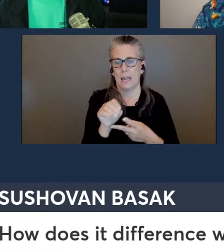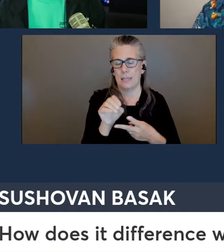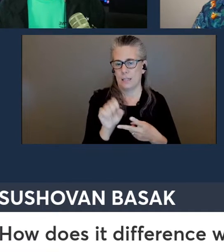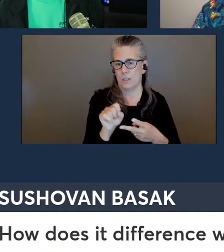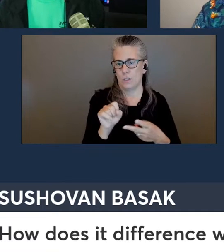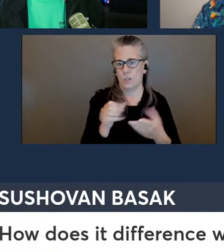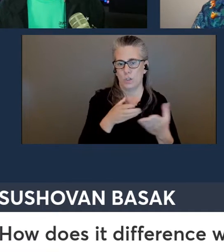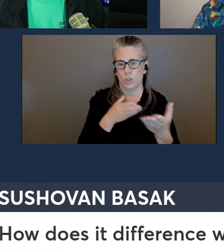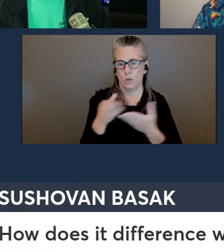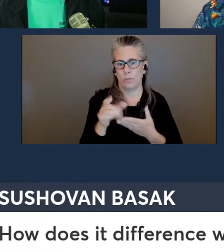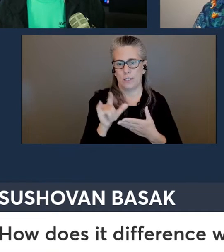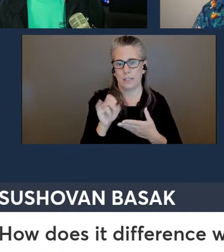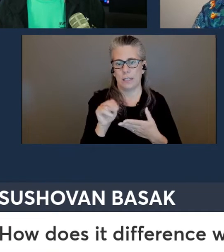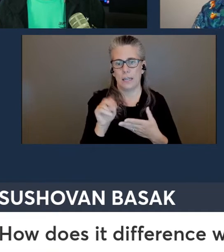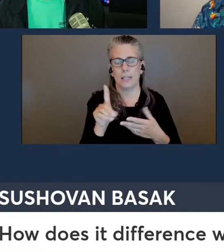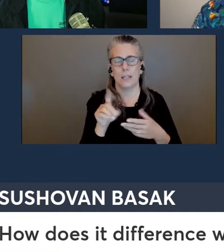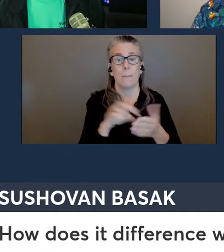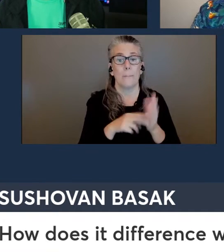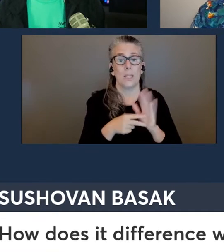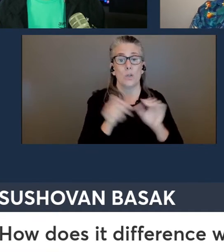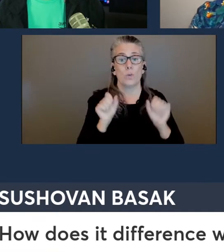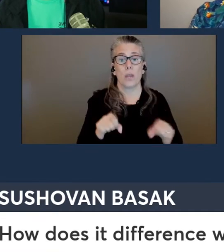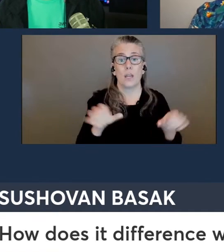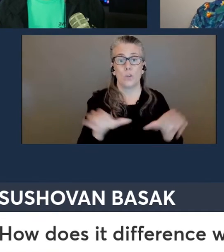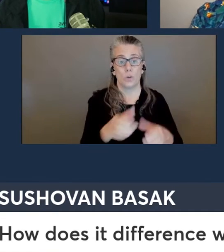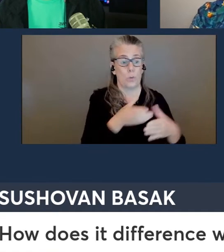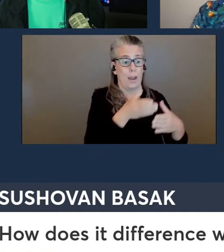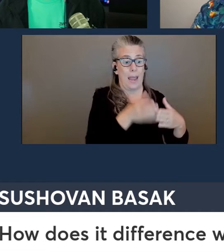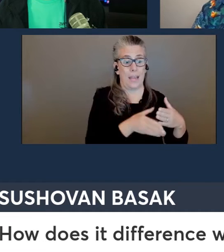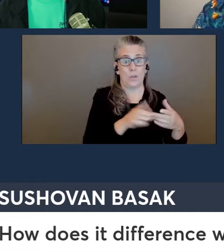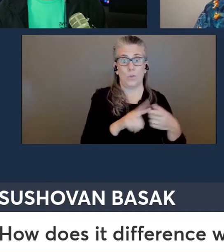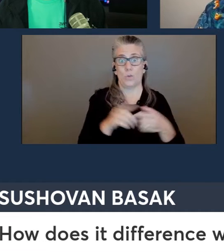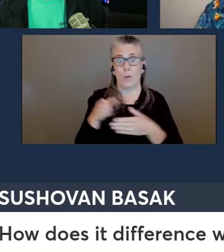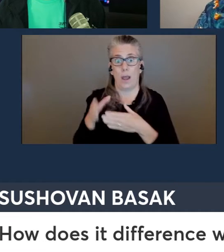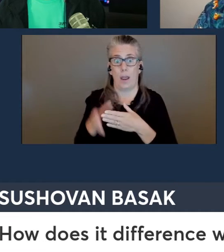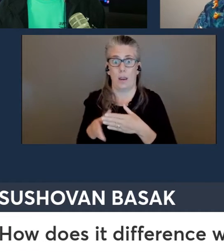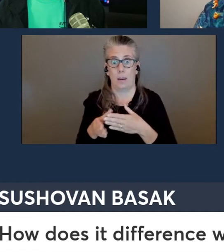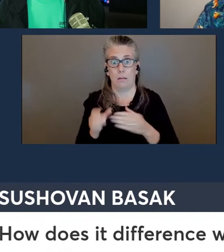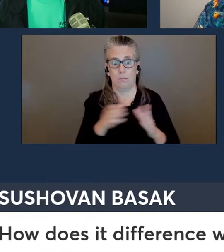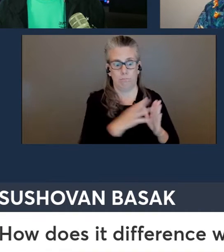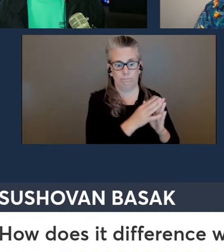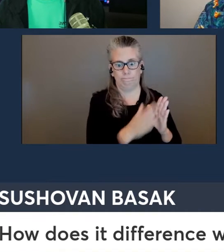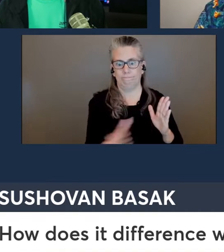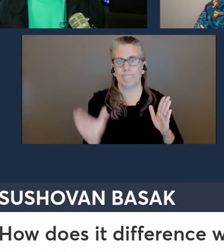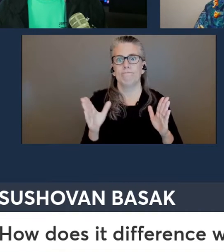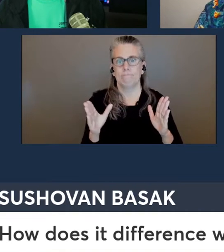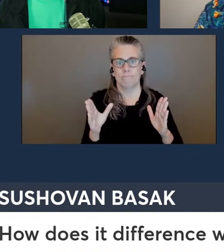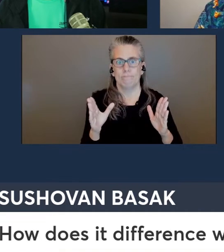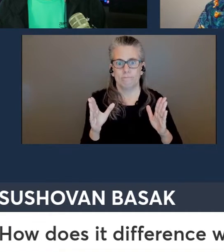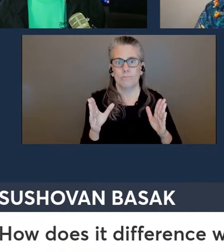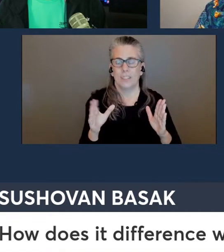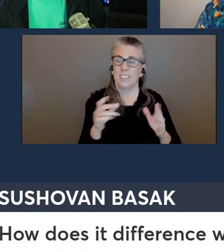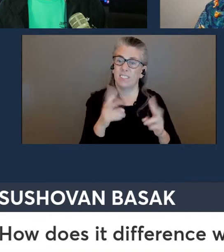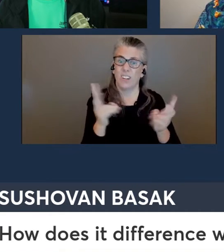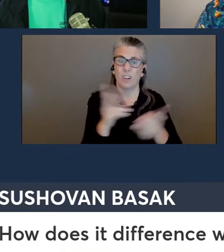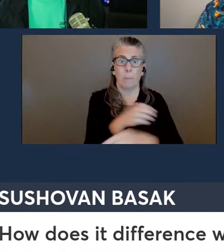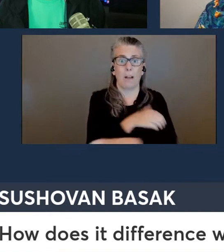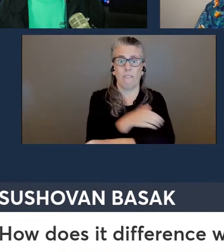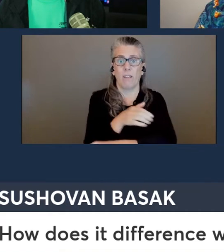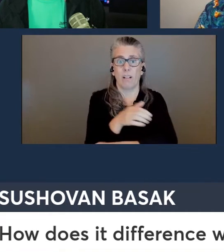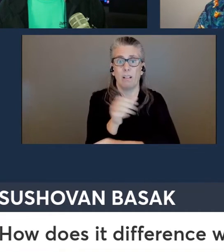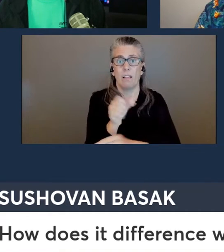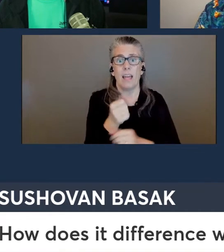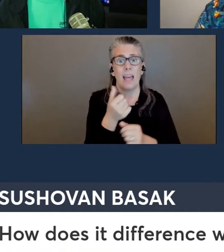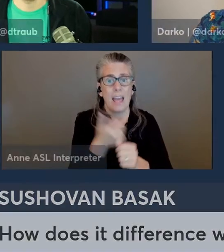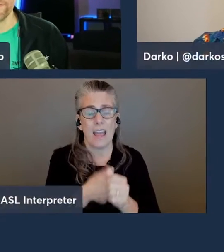you can now do end-to-end. So, you know, it's pretty powerful when you think about it. Like, you know, every user interaction, you'll be able to, like,